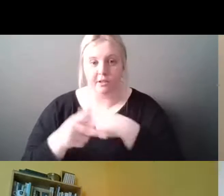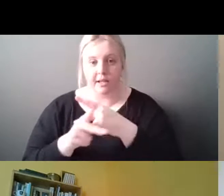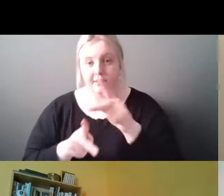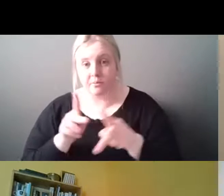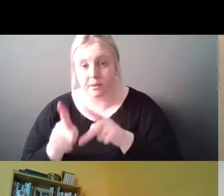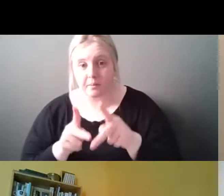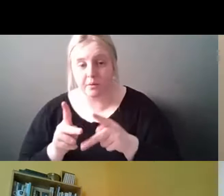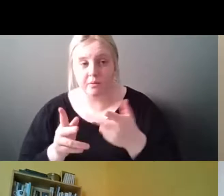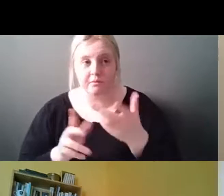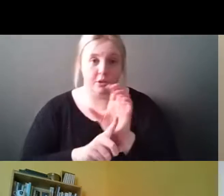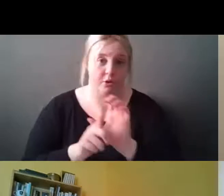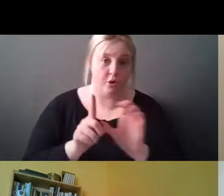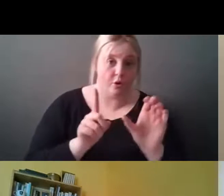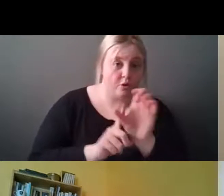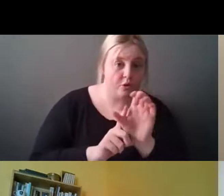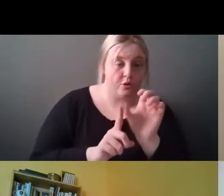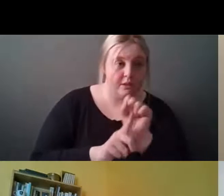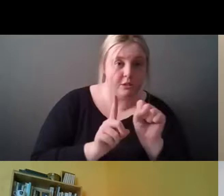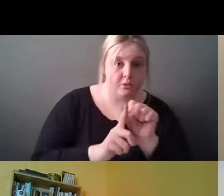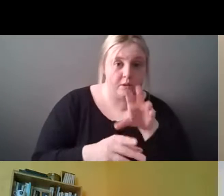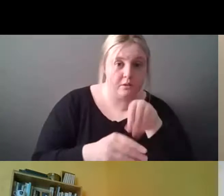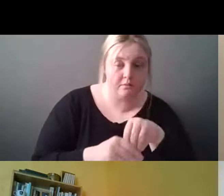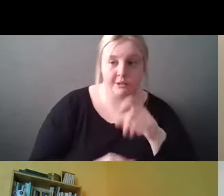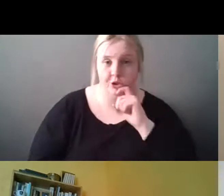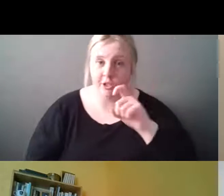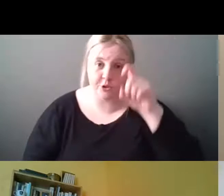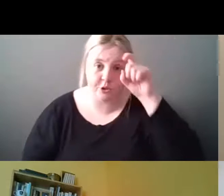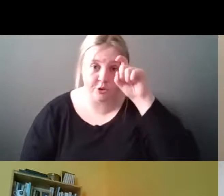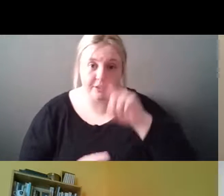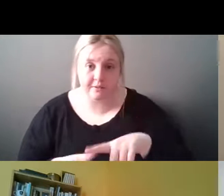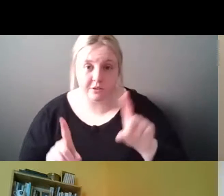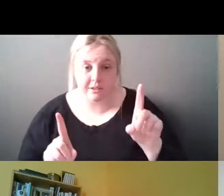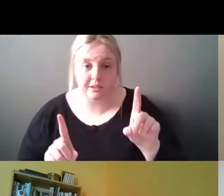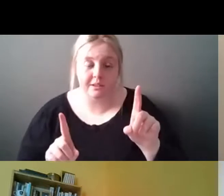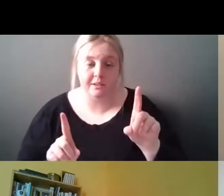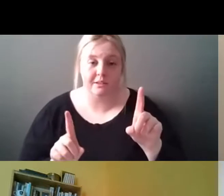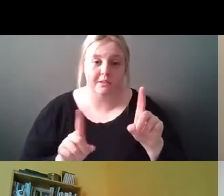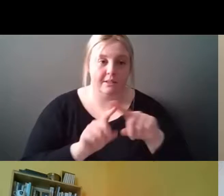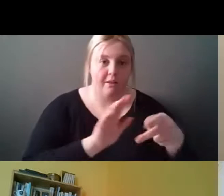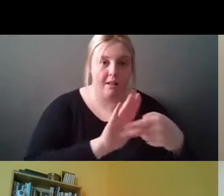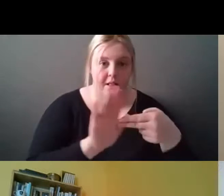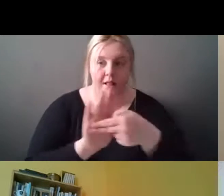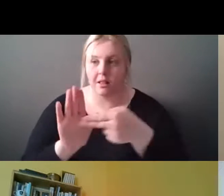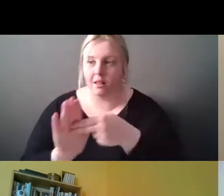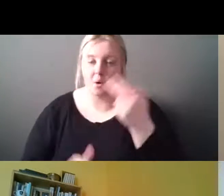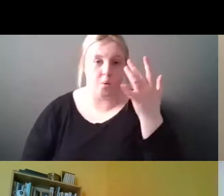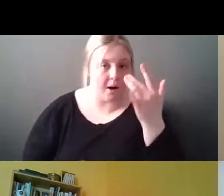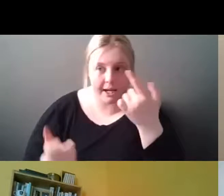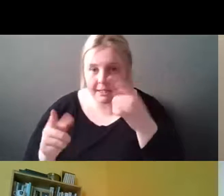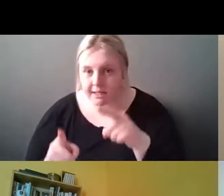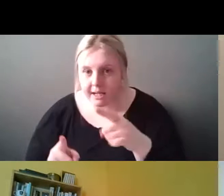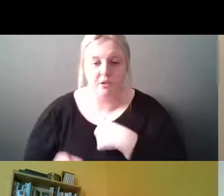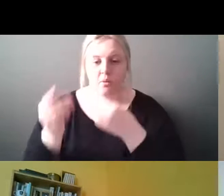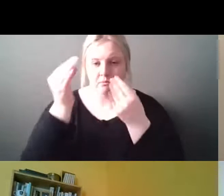there's cultural innuendos, gender differences and some stereotyping and why things are coming up. So we really hope that,